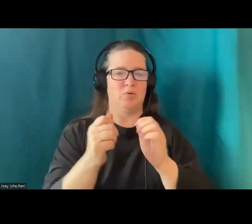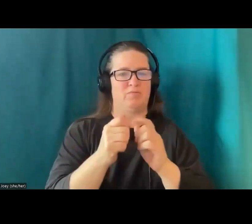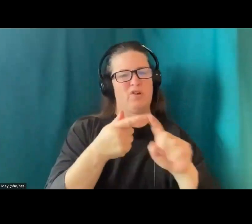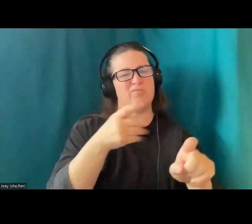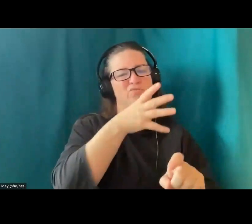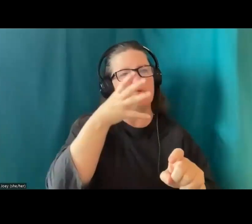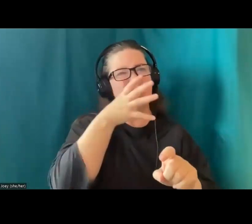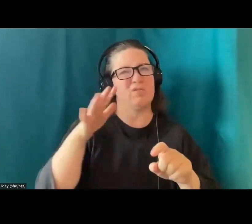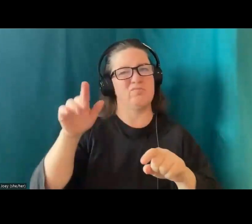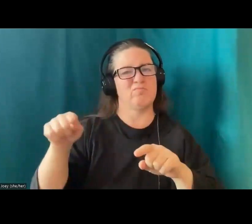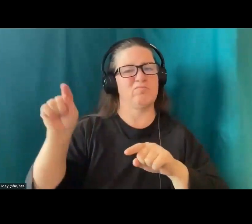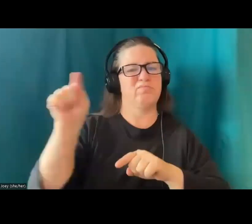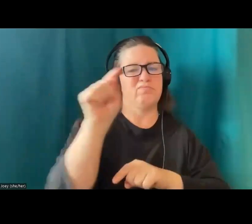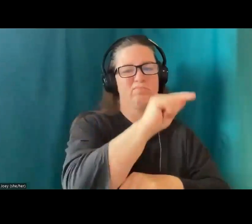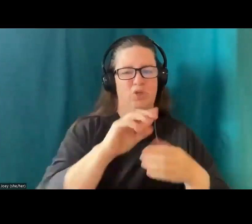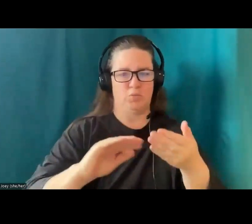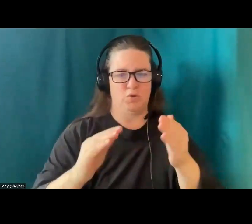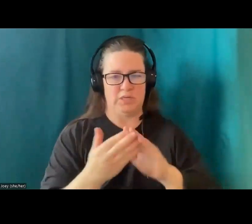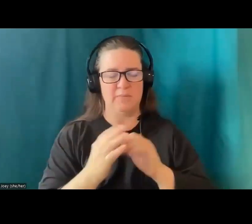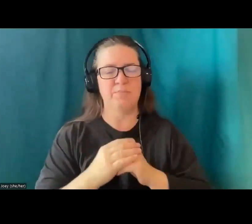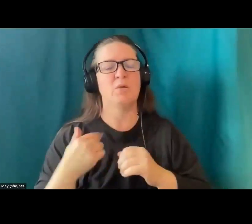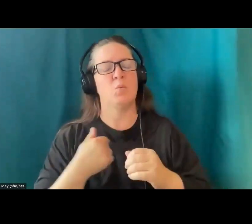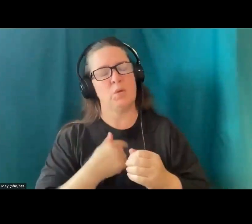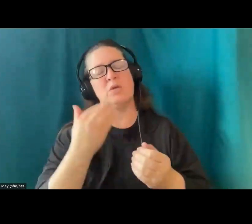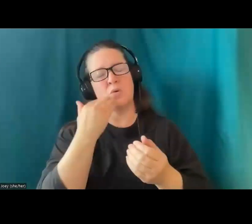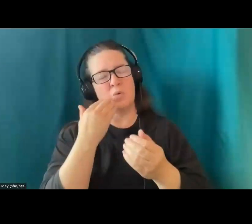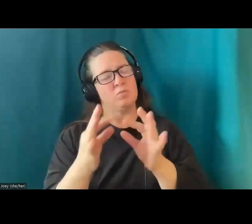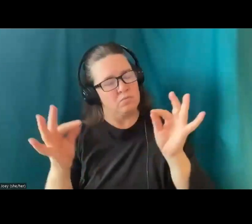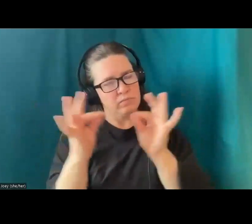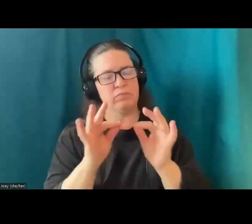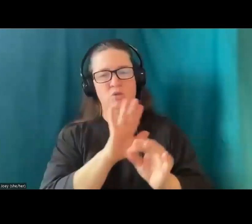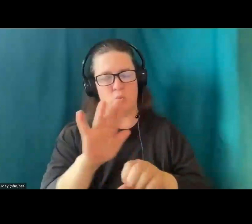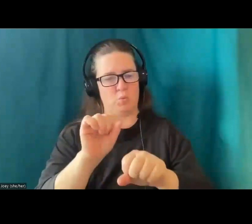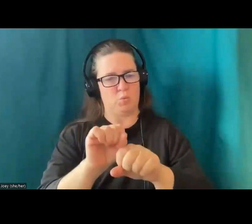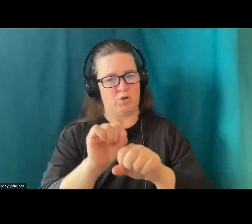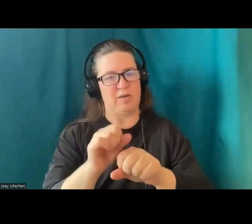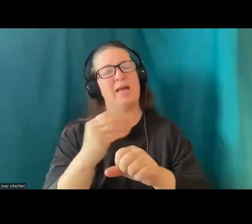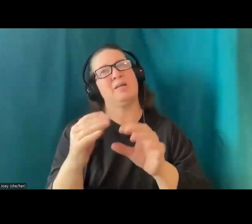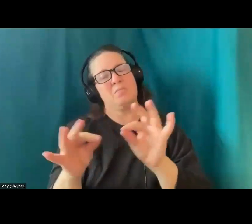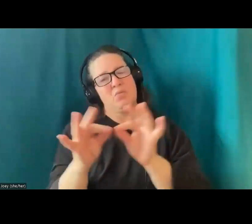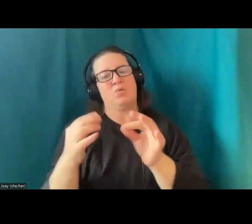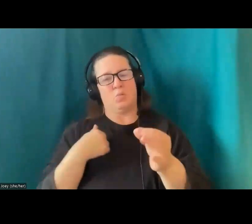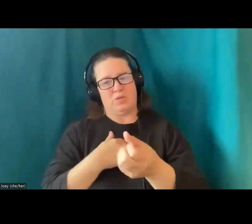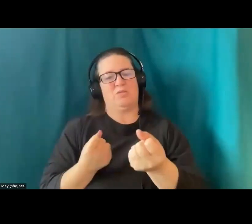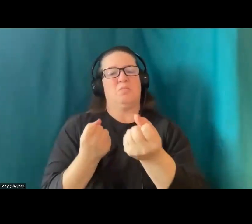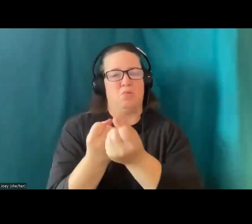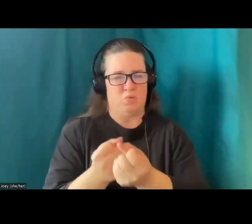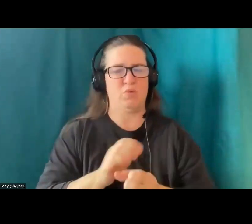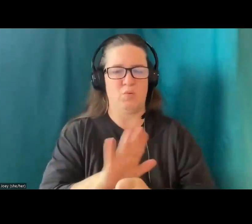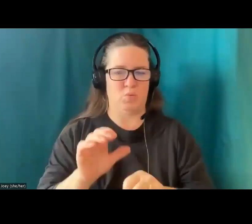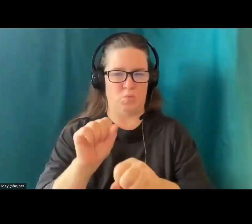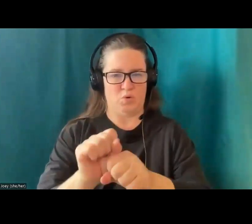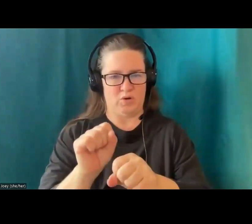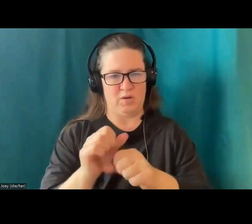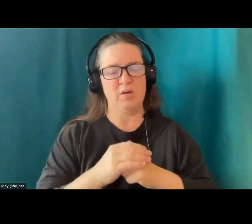it is to support that work. Arts Fund's mission to support the arts through leadership, advocacy, and grant making is embodied in this